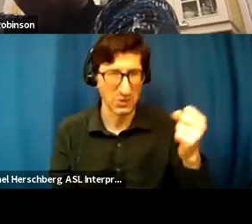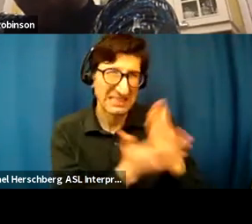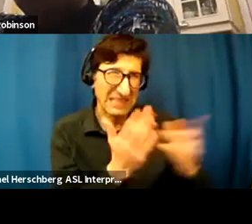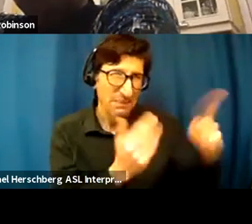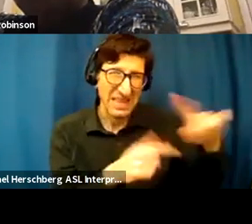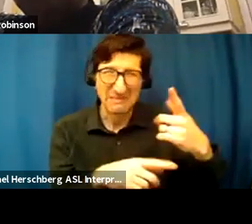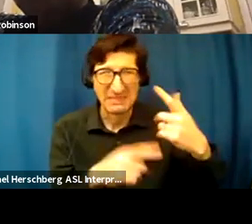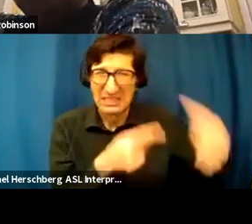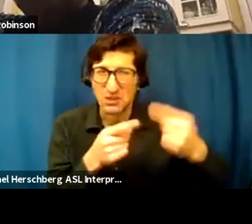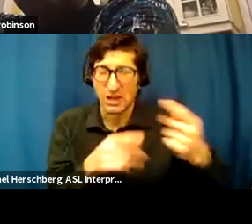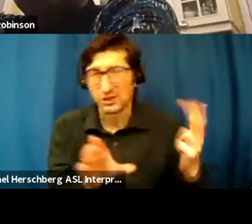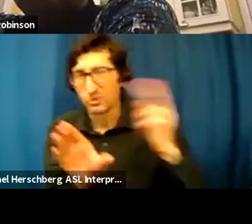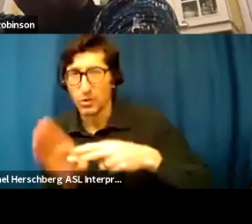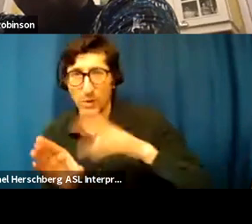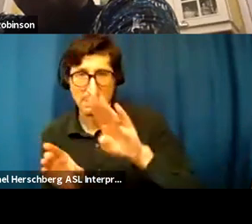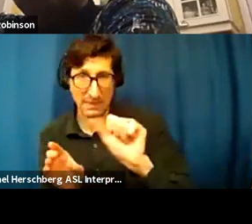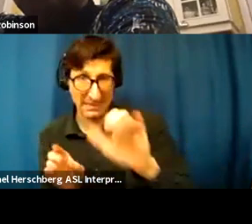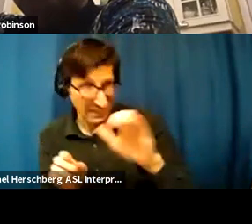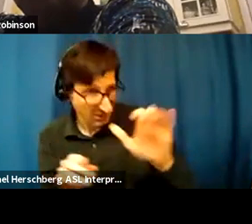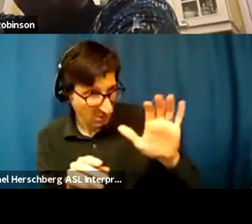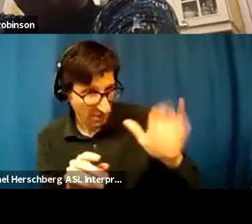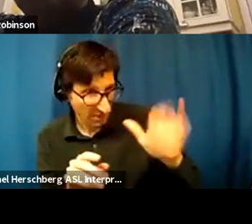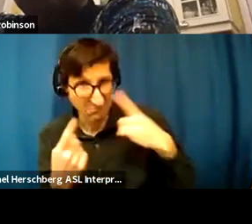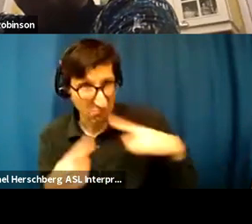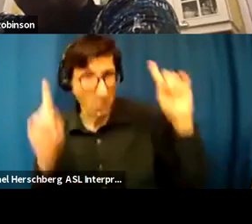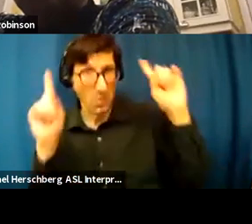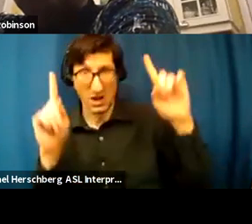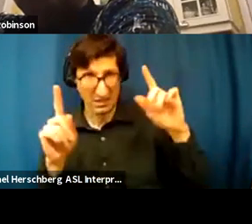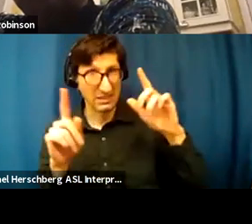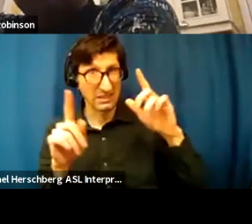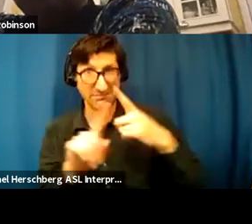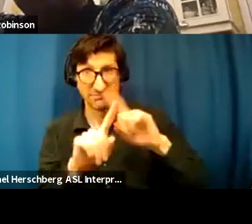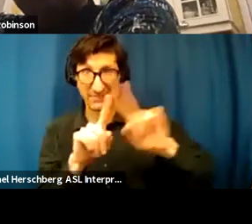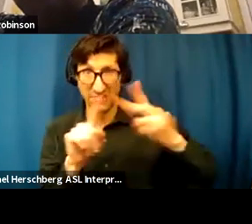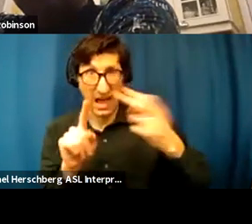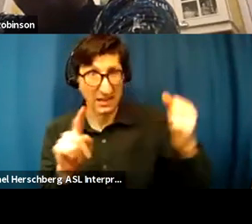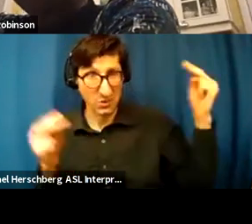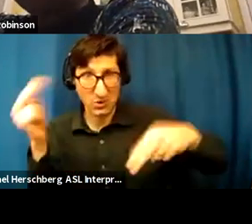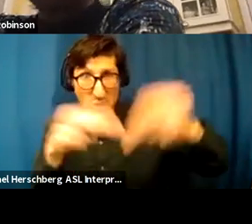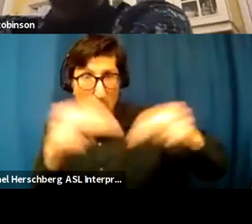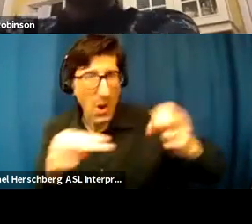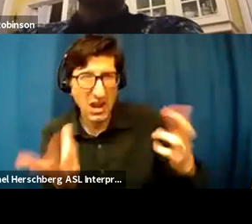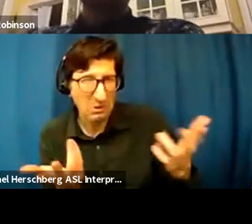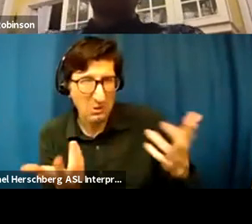BSAC representation. So how are you doing on that? How tell us a little bit right now about how BSAC is in Age of